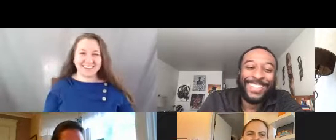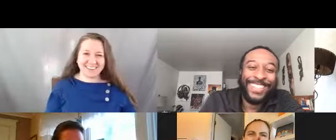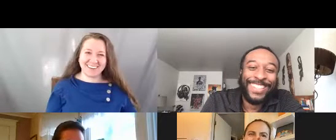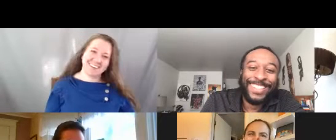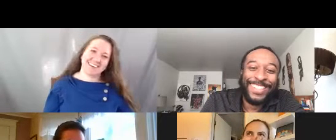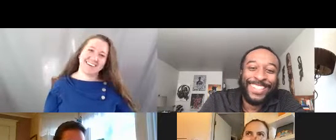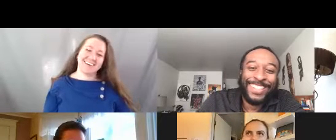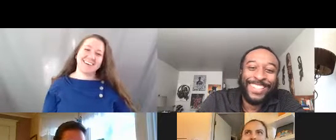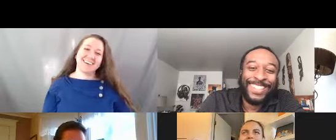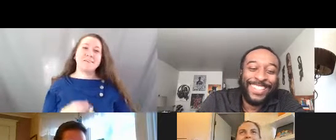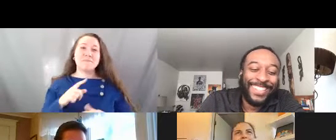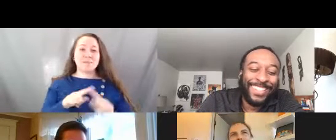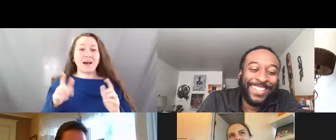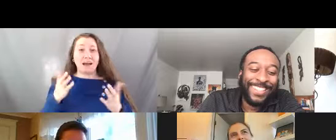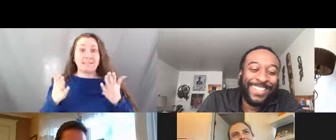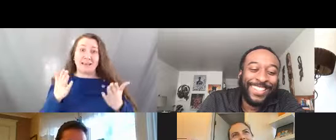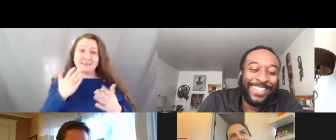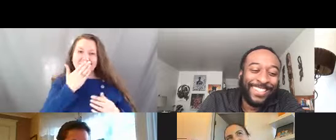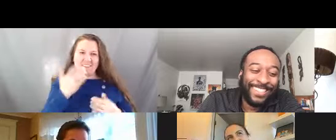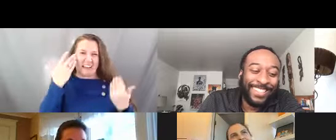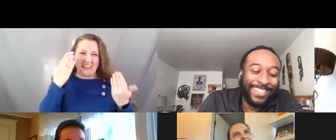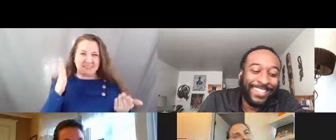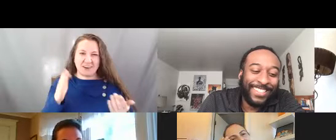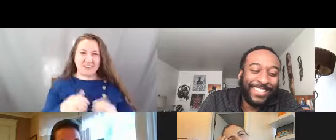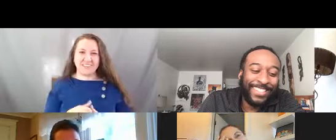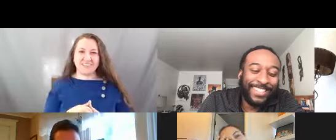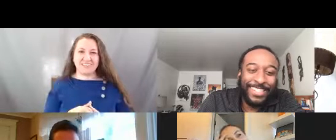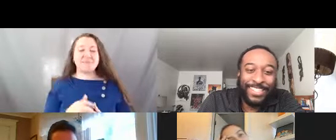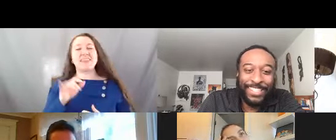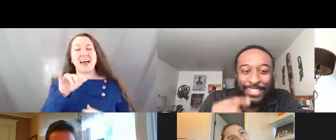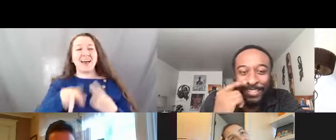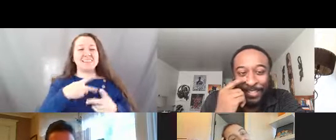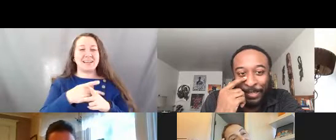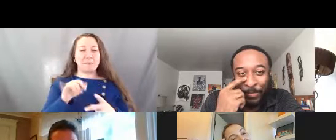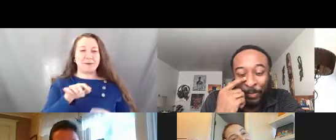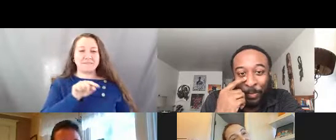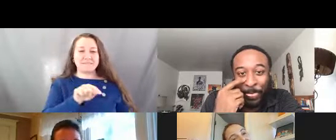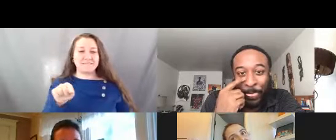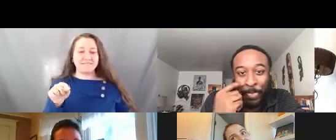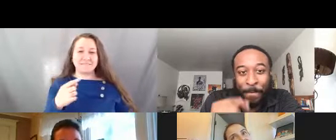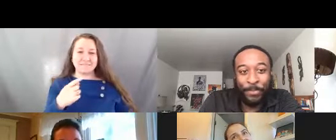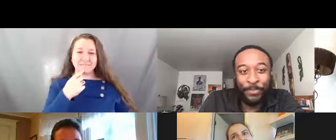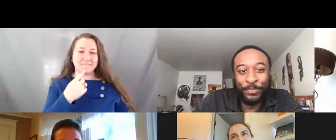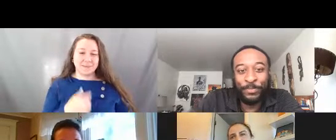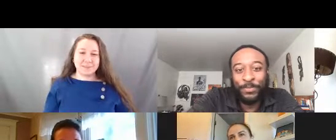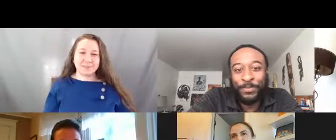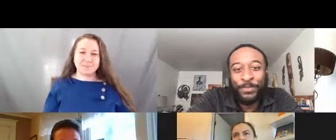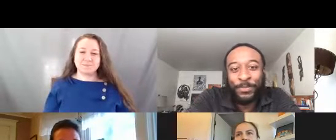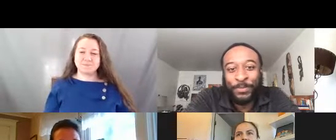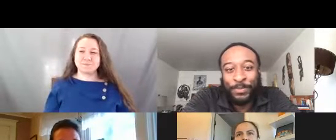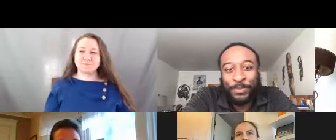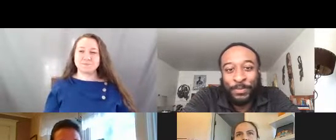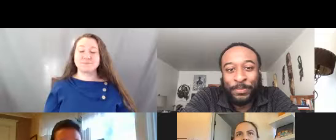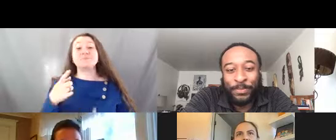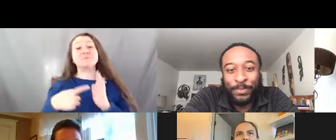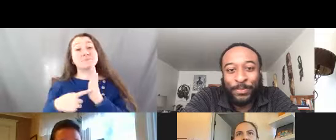but anyway, yeah, it's probably good. I don't know. It's just stuff like that. I was not used to things like, so in